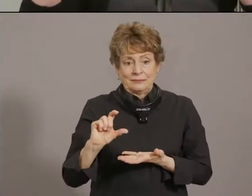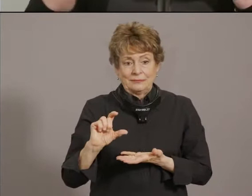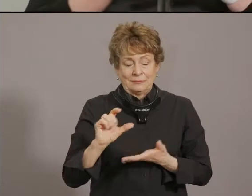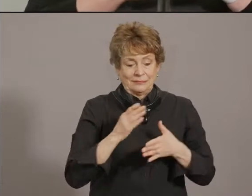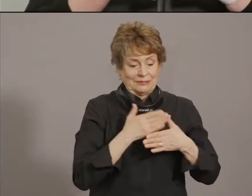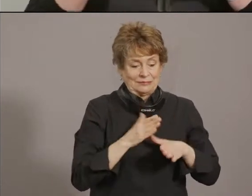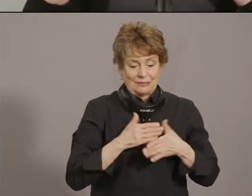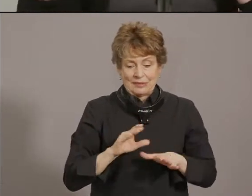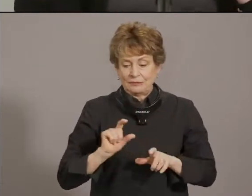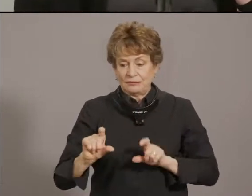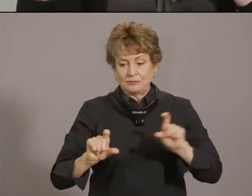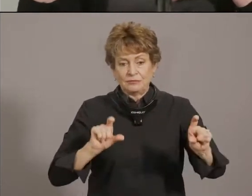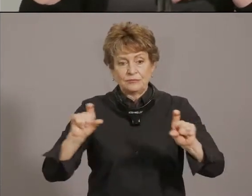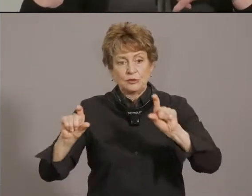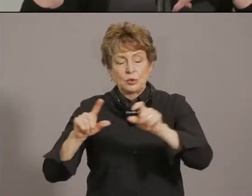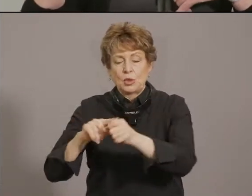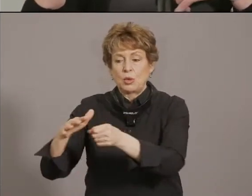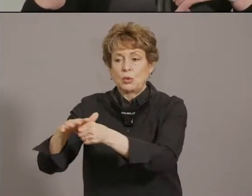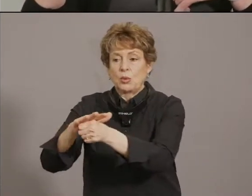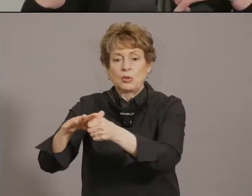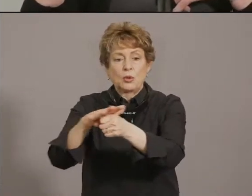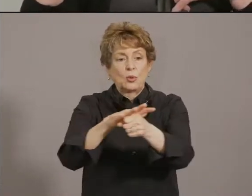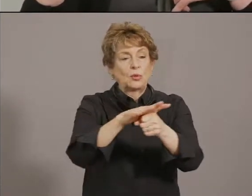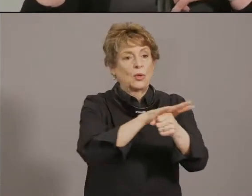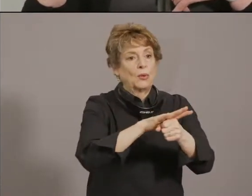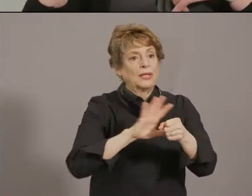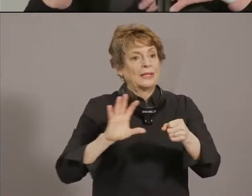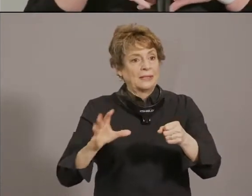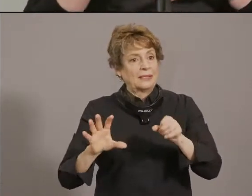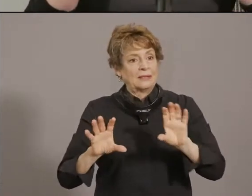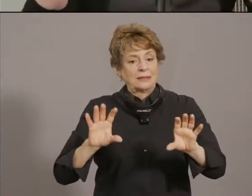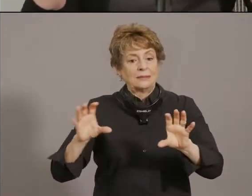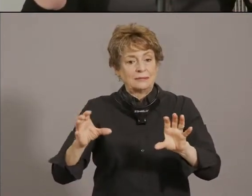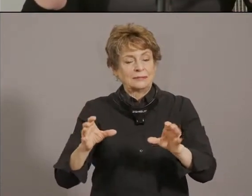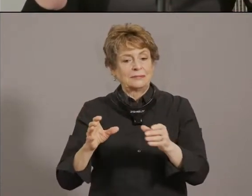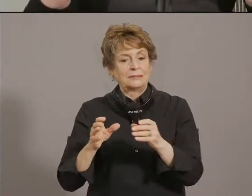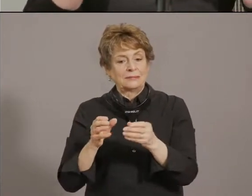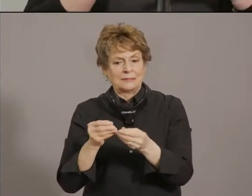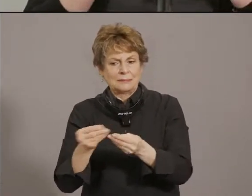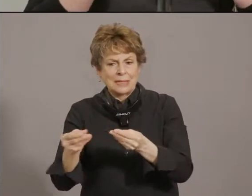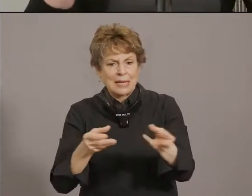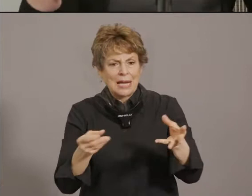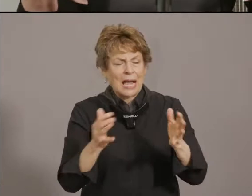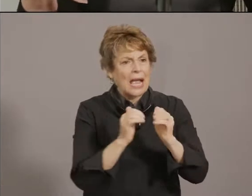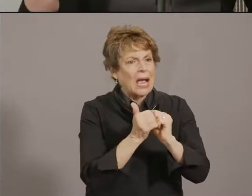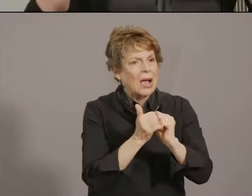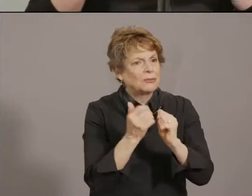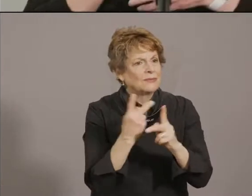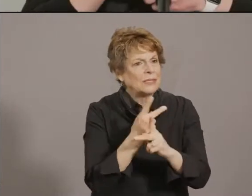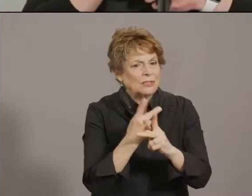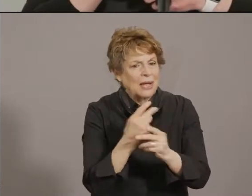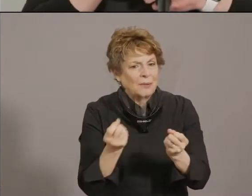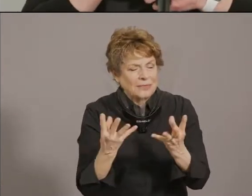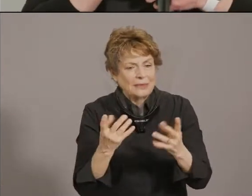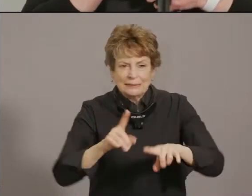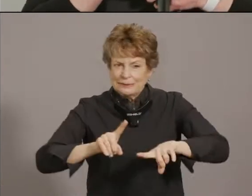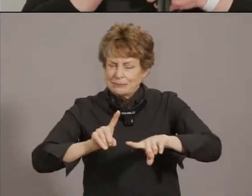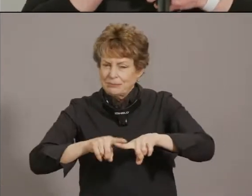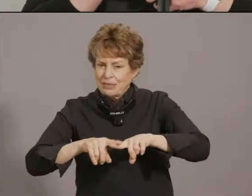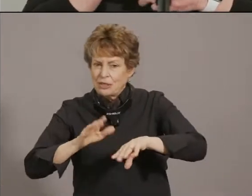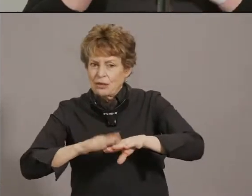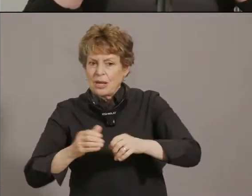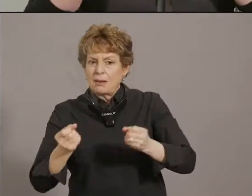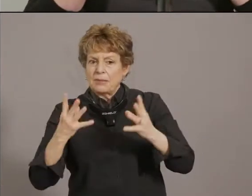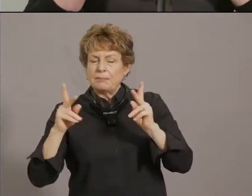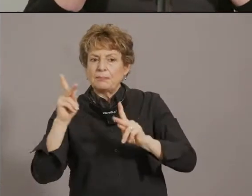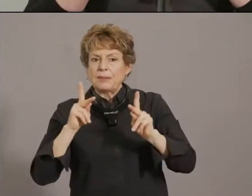each county based on the percent of the population that they hold for this as part of the state of the phase